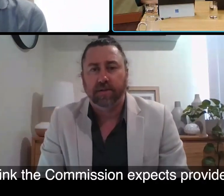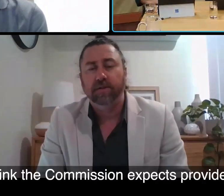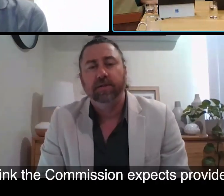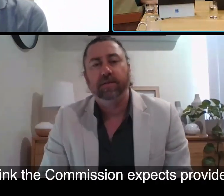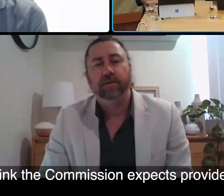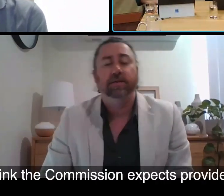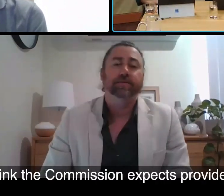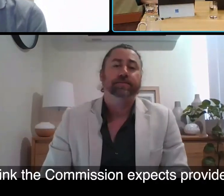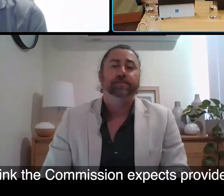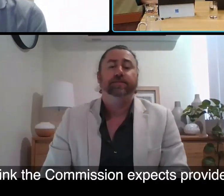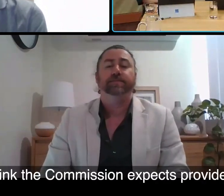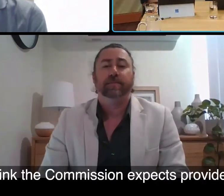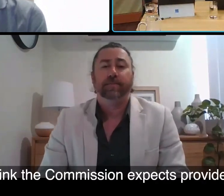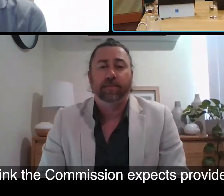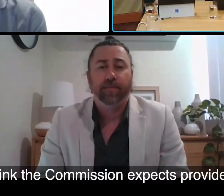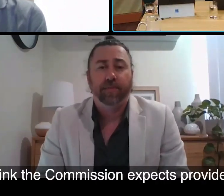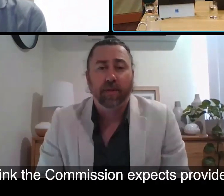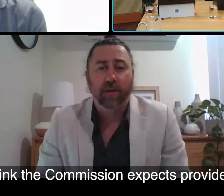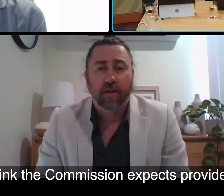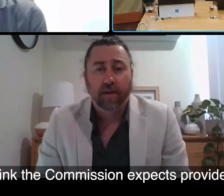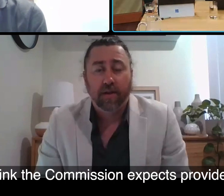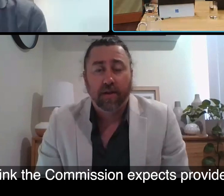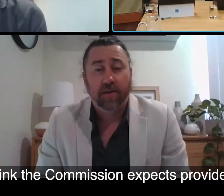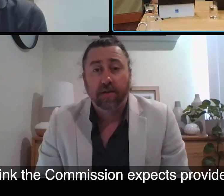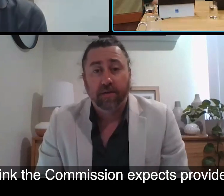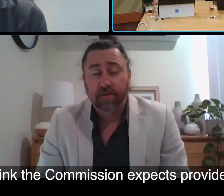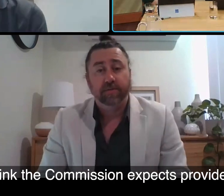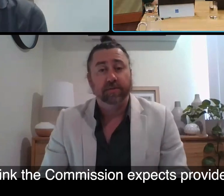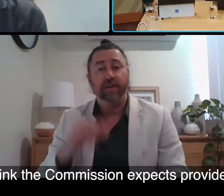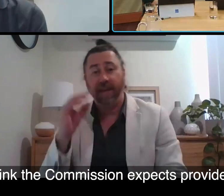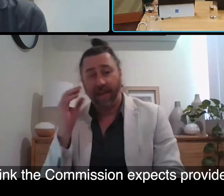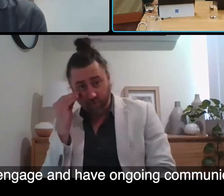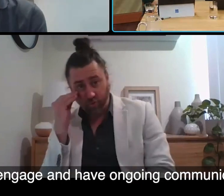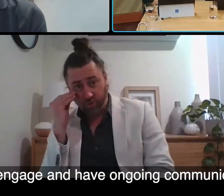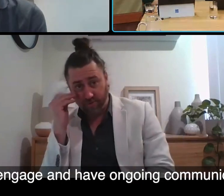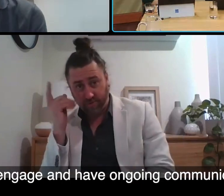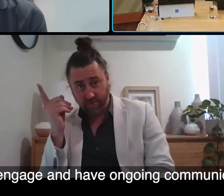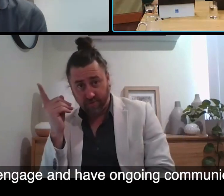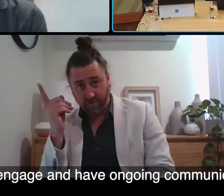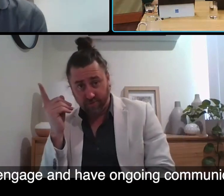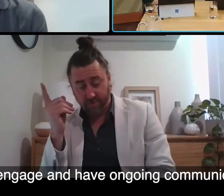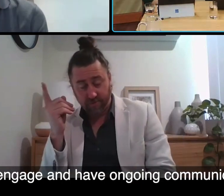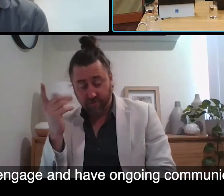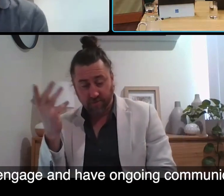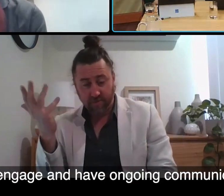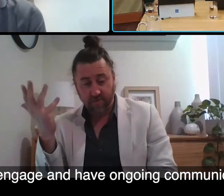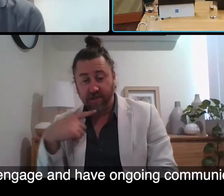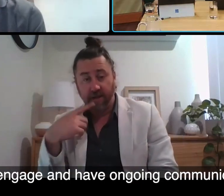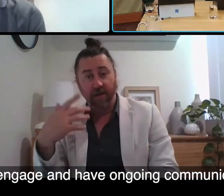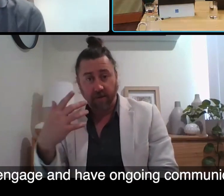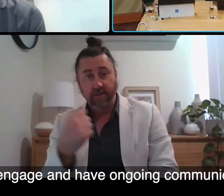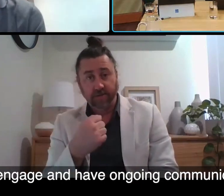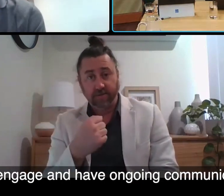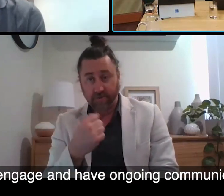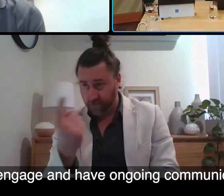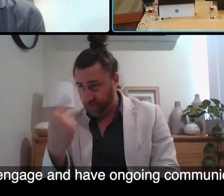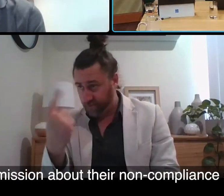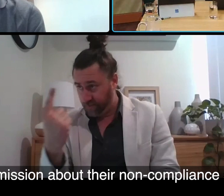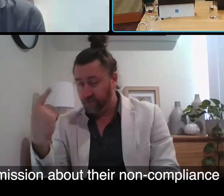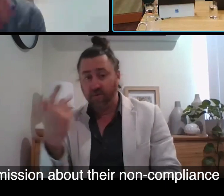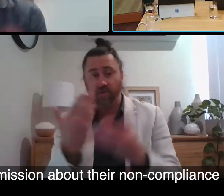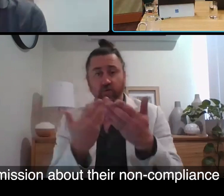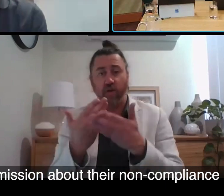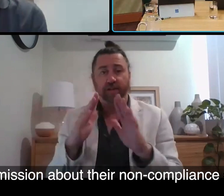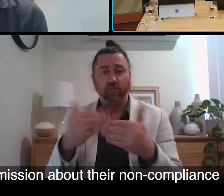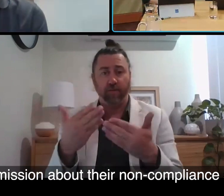So I think the Commission expects providers to proactively engage and have ongoing communication